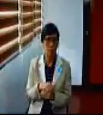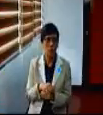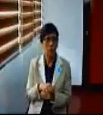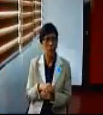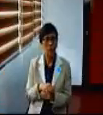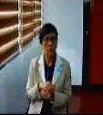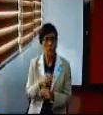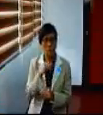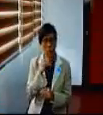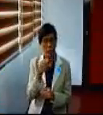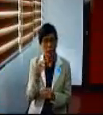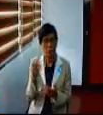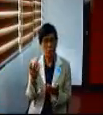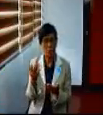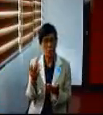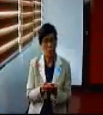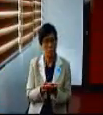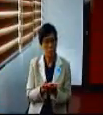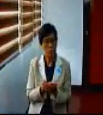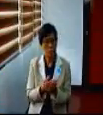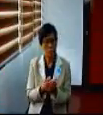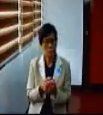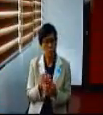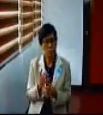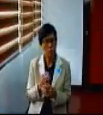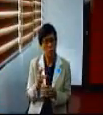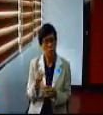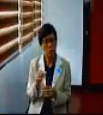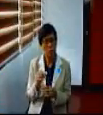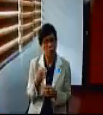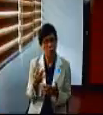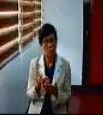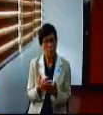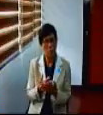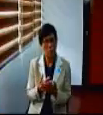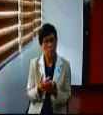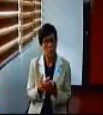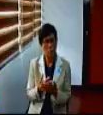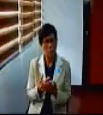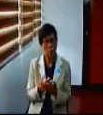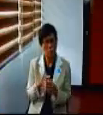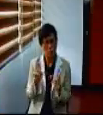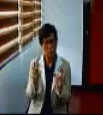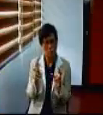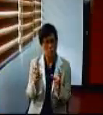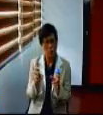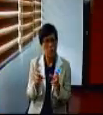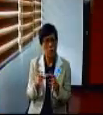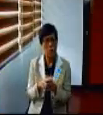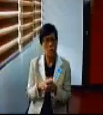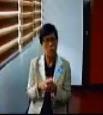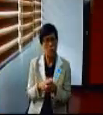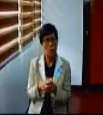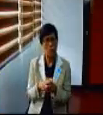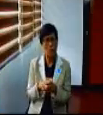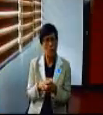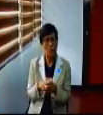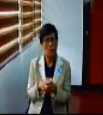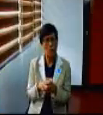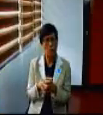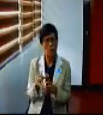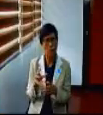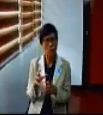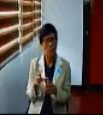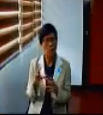And it creates very no new standards in that no matter the context, no matter the sector, companies must